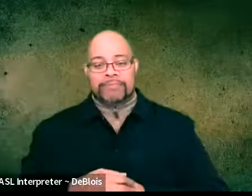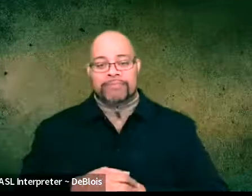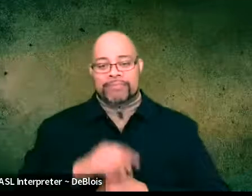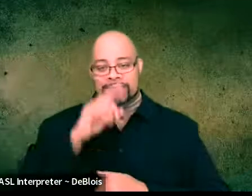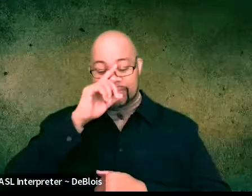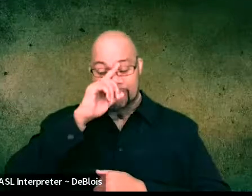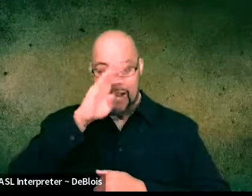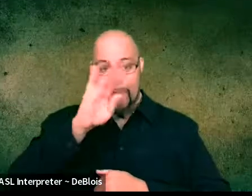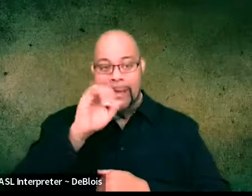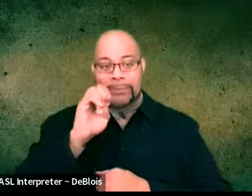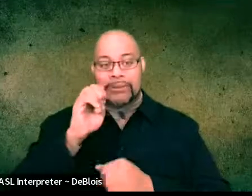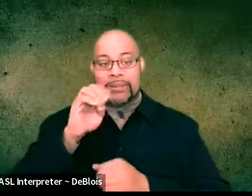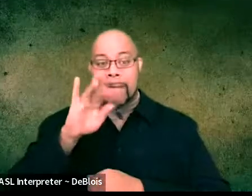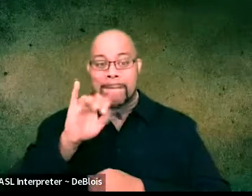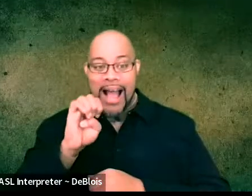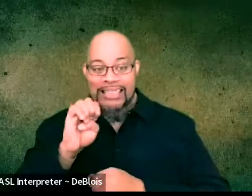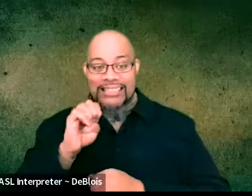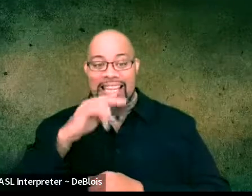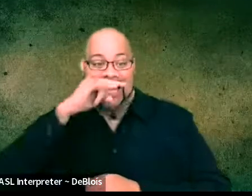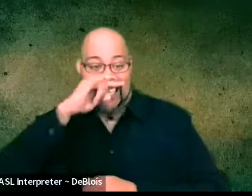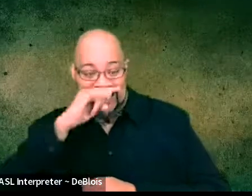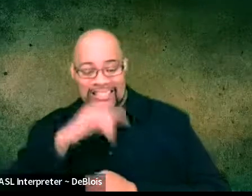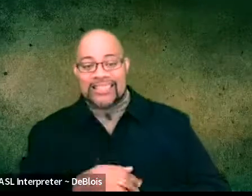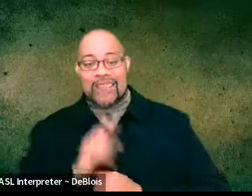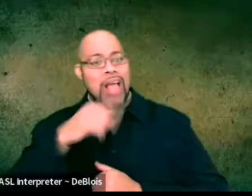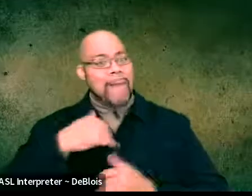Yes, BIMS Bites Kids. So I'm very